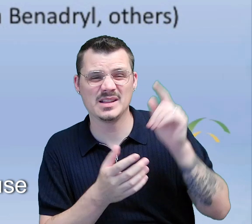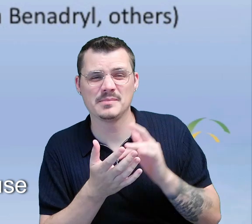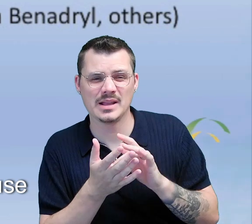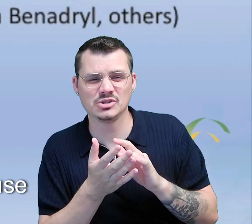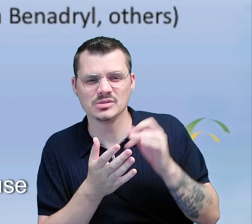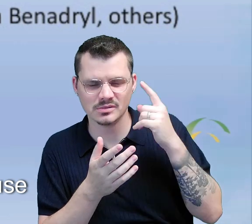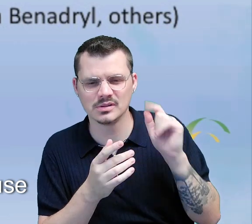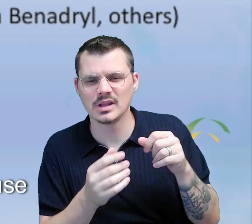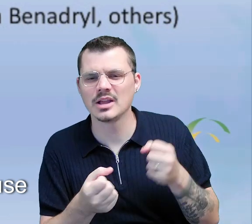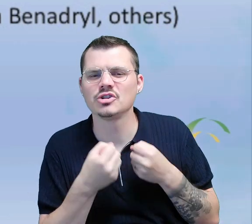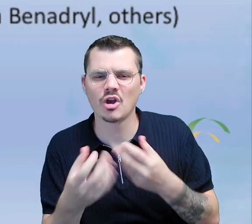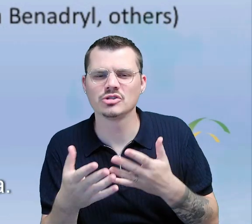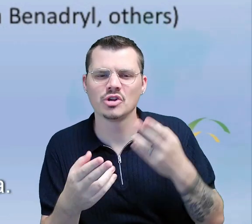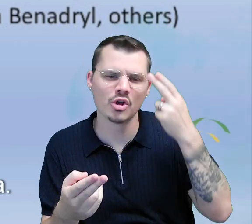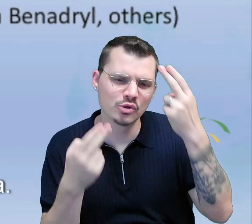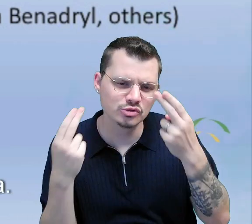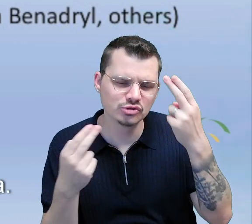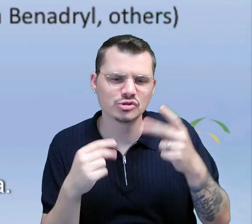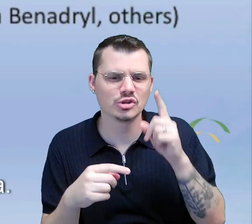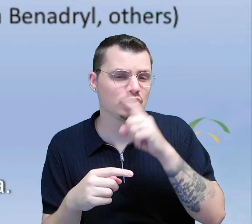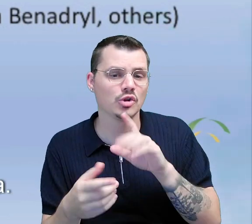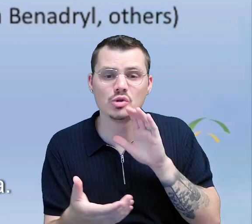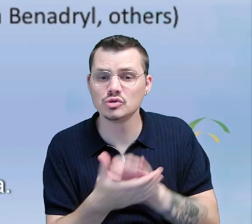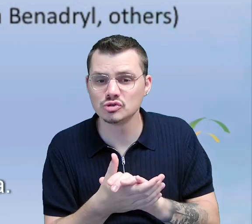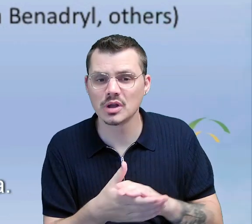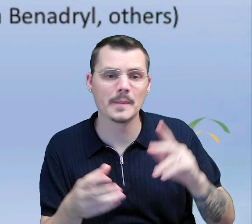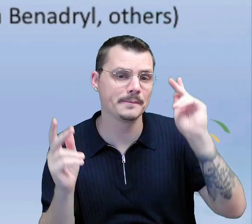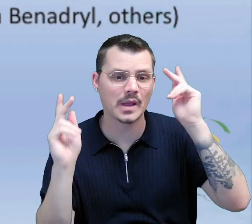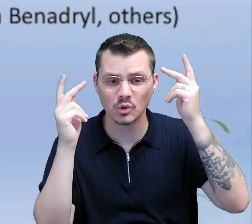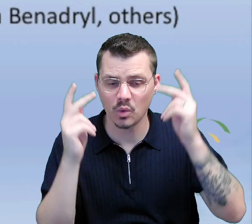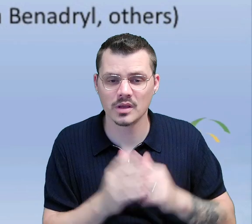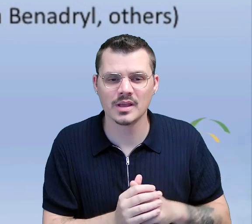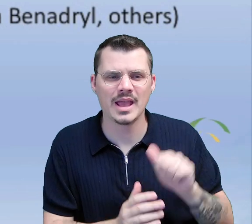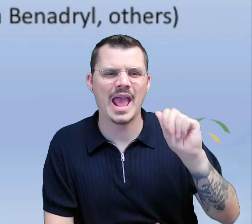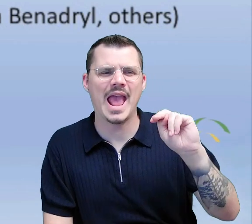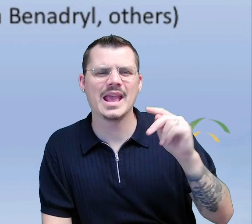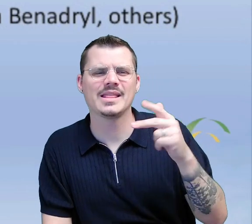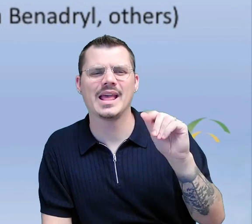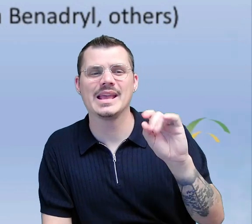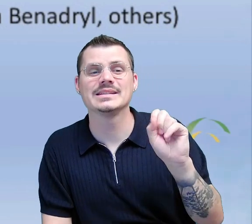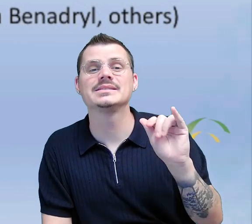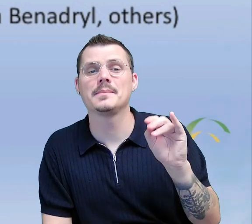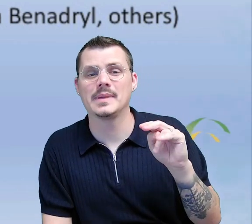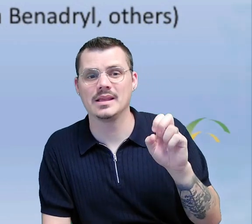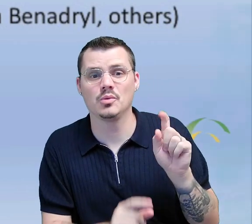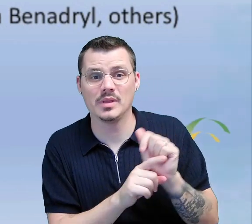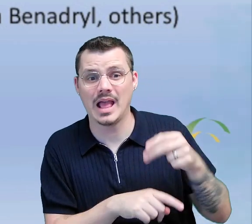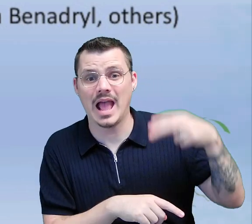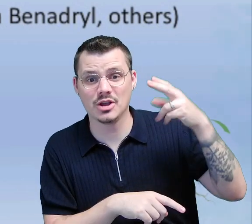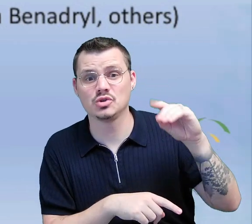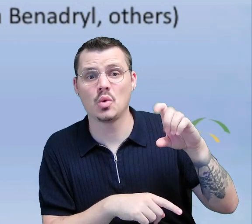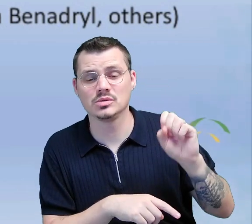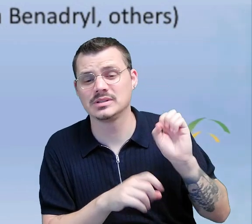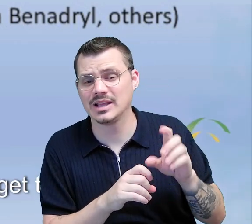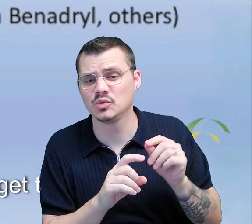medicines, as I said, can cause hallucinations, delusions, paranoia. Antihistamines at high doses can